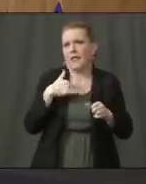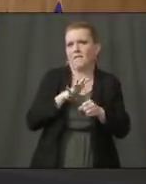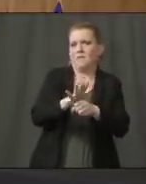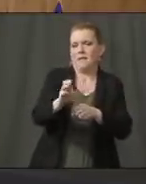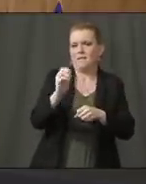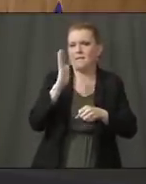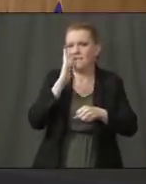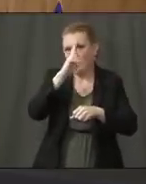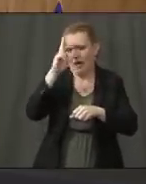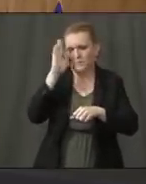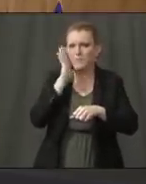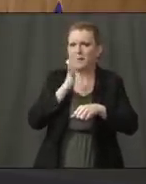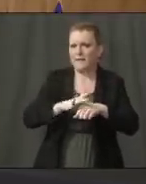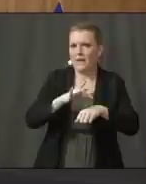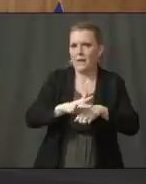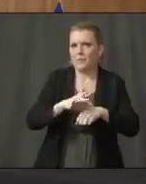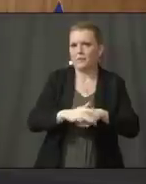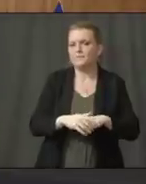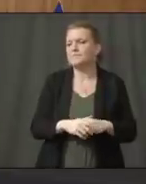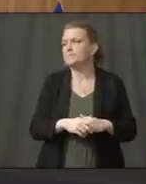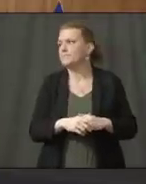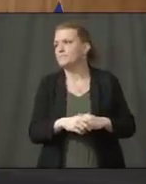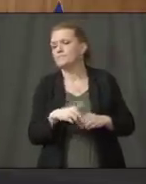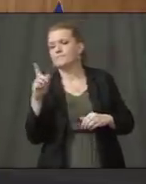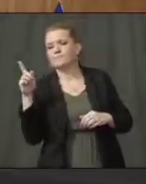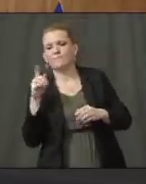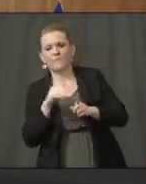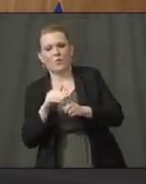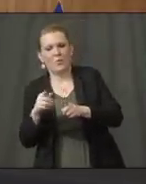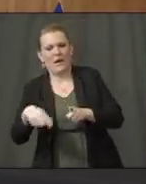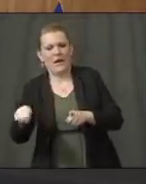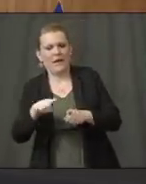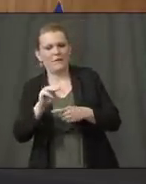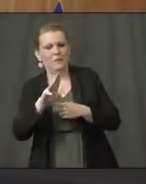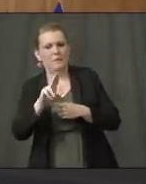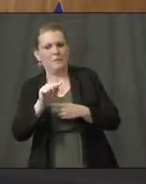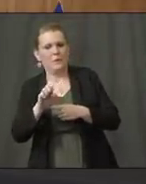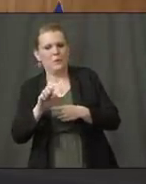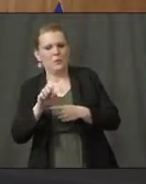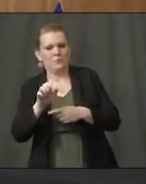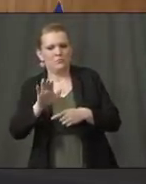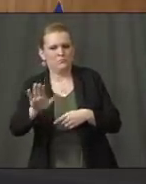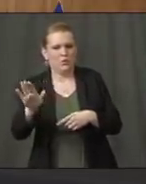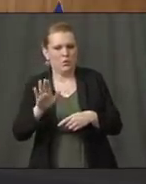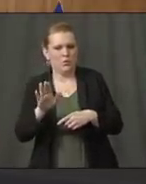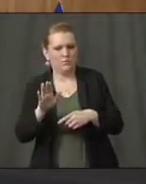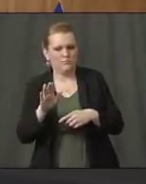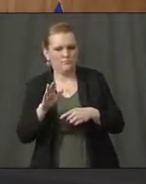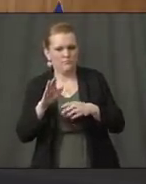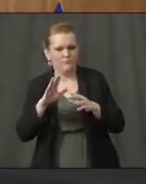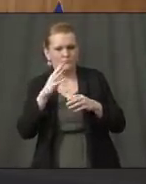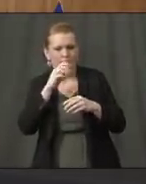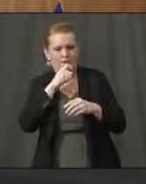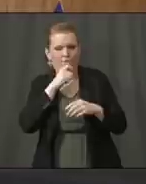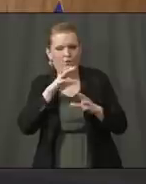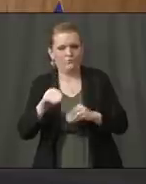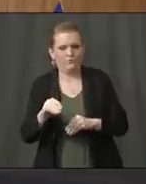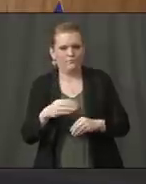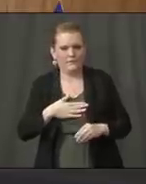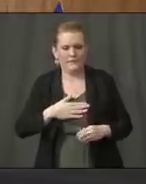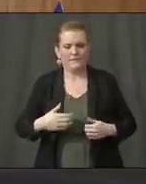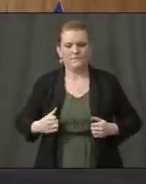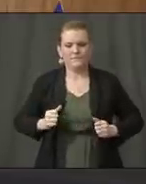If everyone on the line could please mute their devices. Please mute your devices. Thank